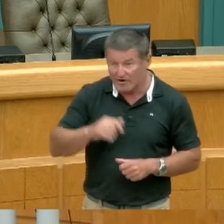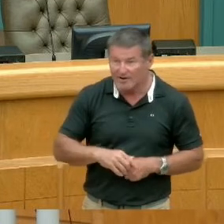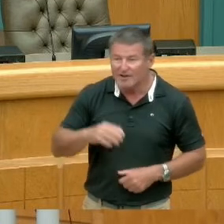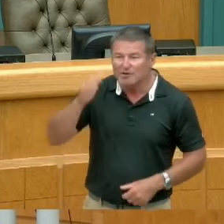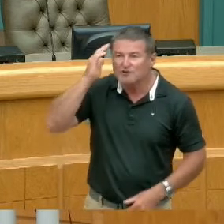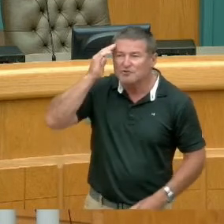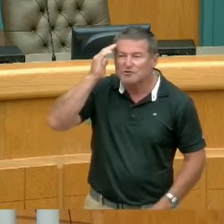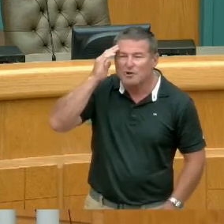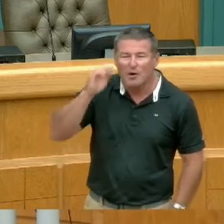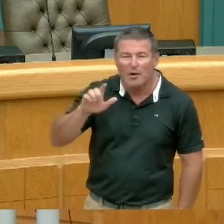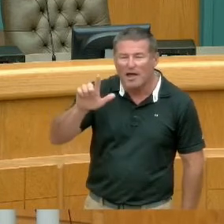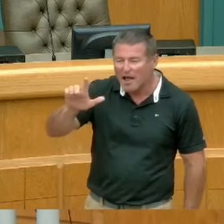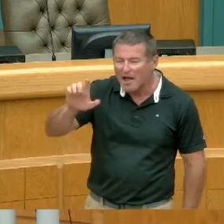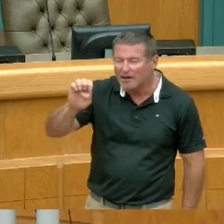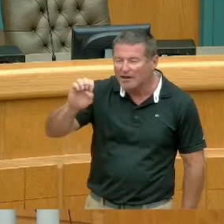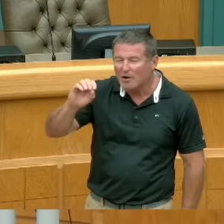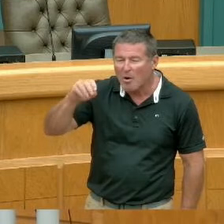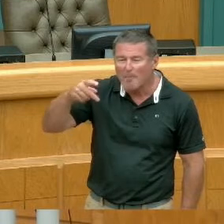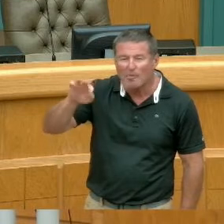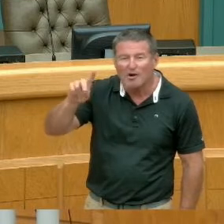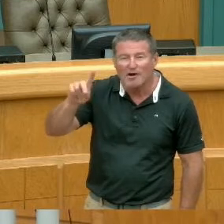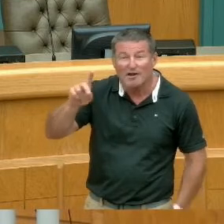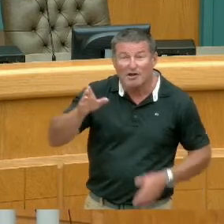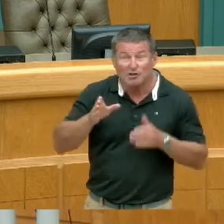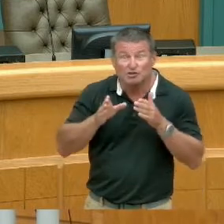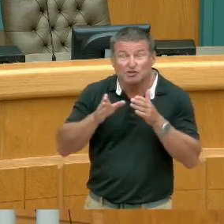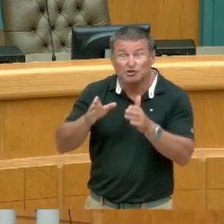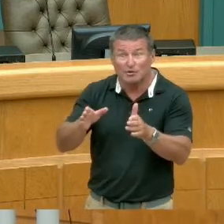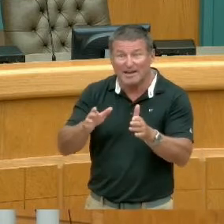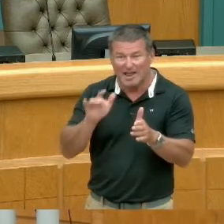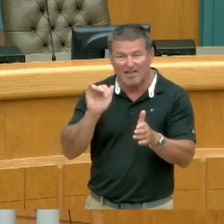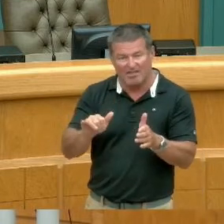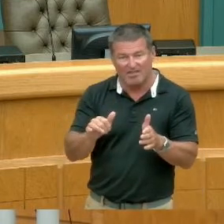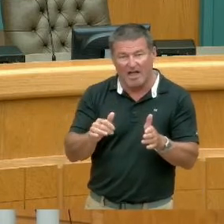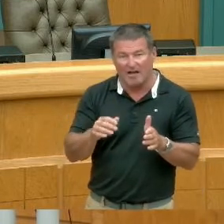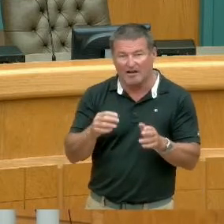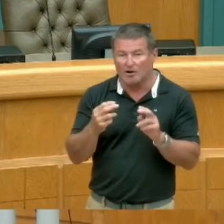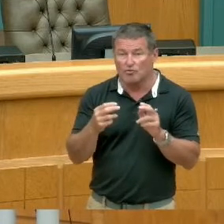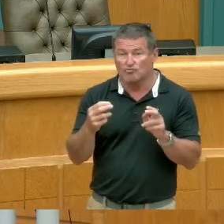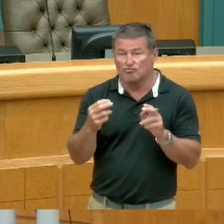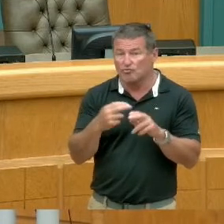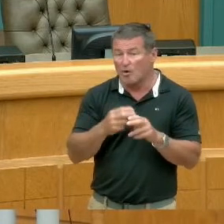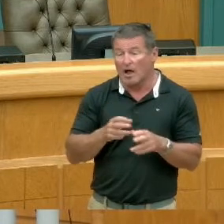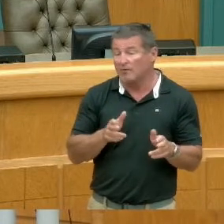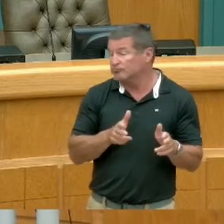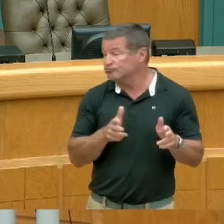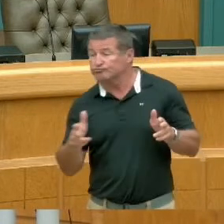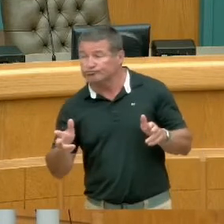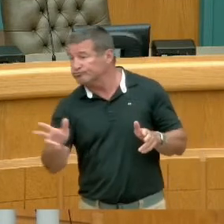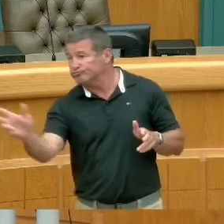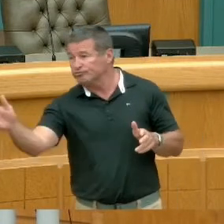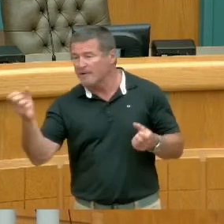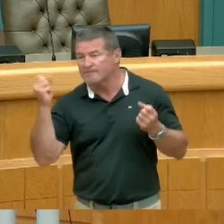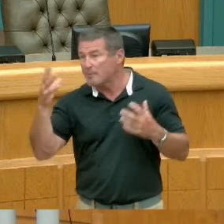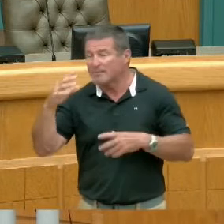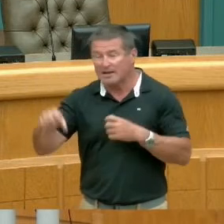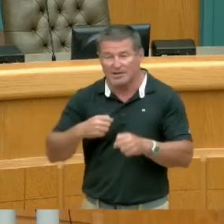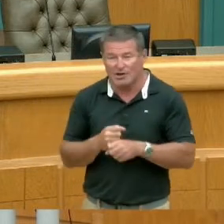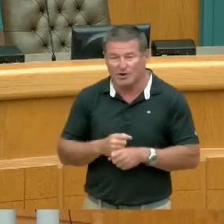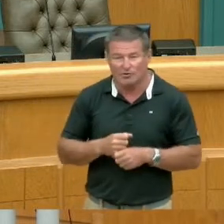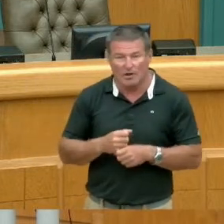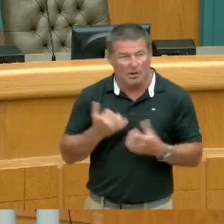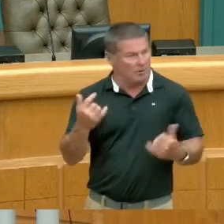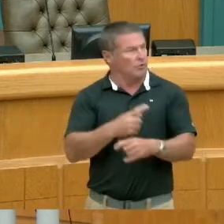off the Crosstown Expressway. I've been taking that exit for, well, I won't venture how many years, but